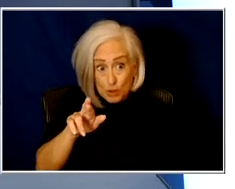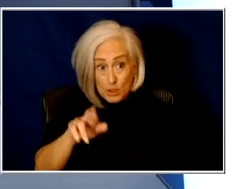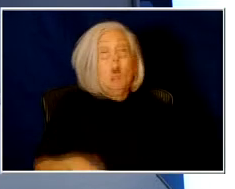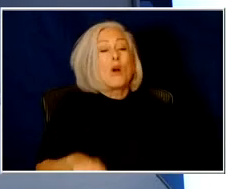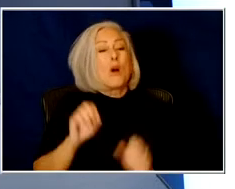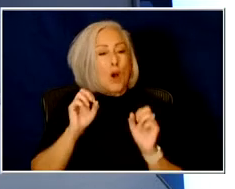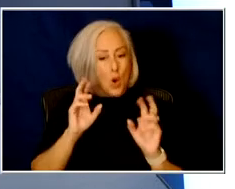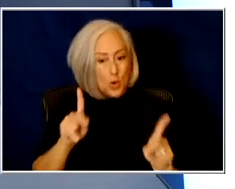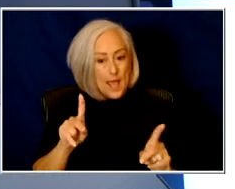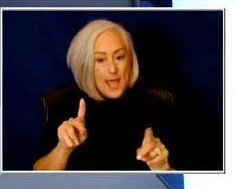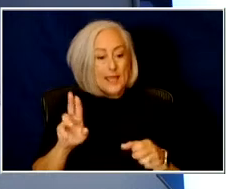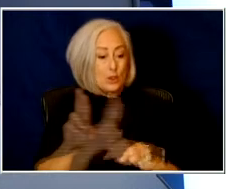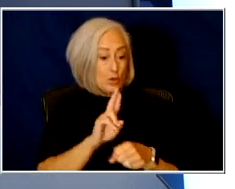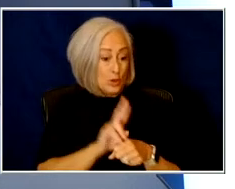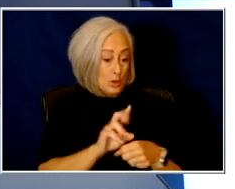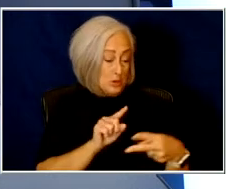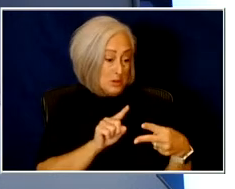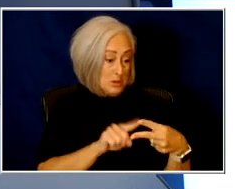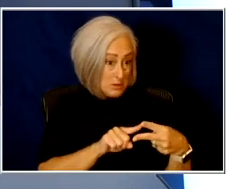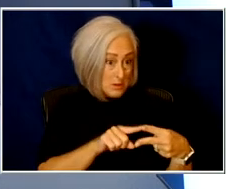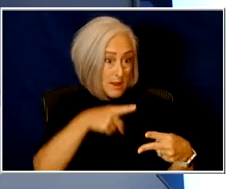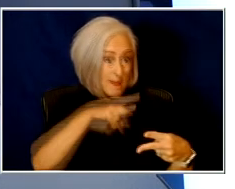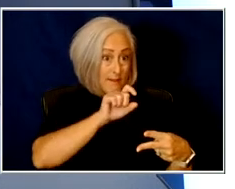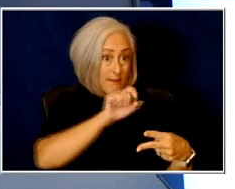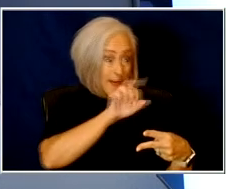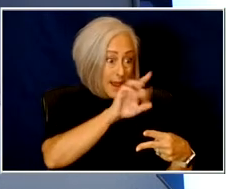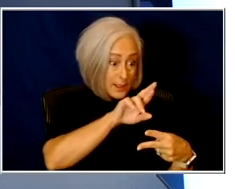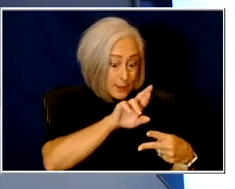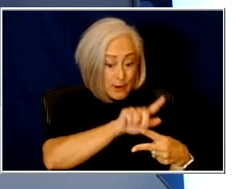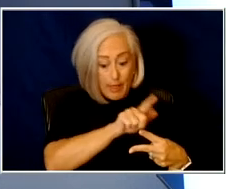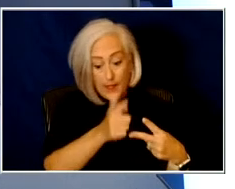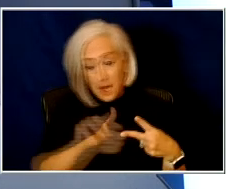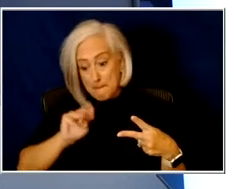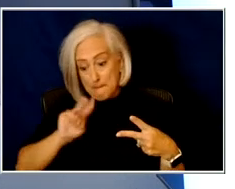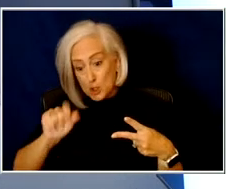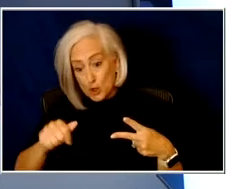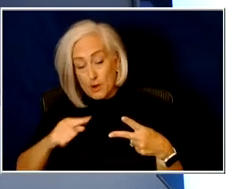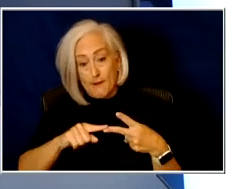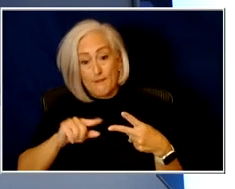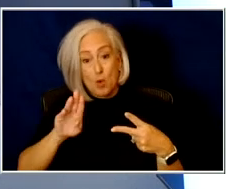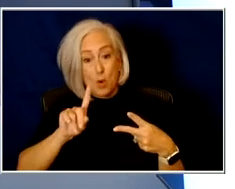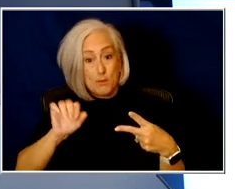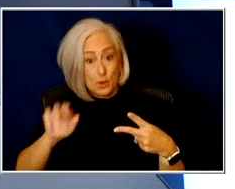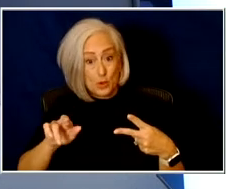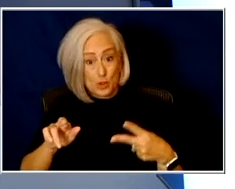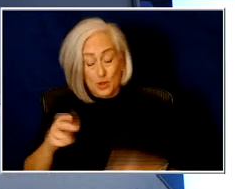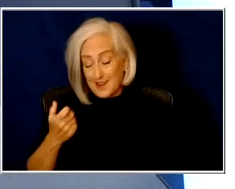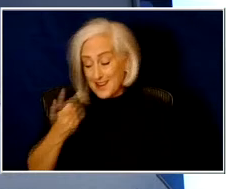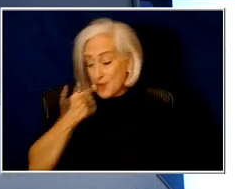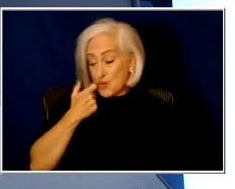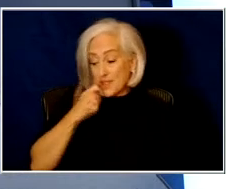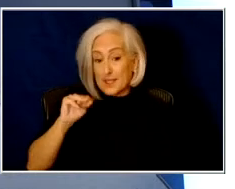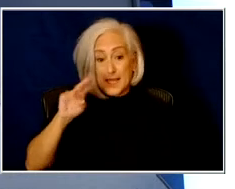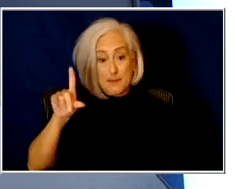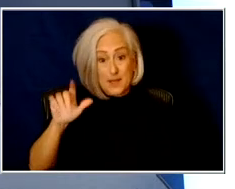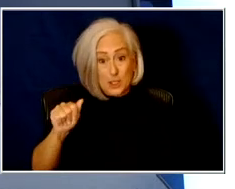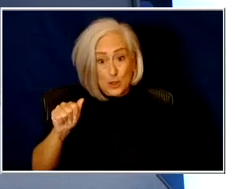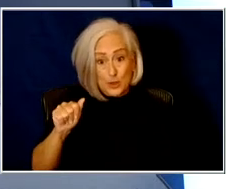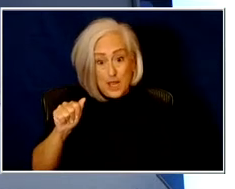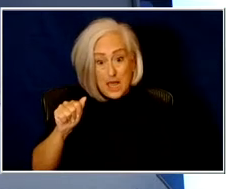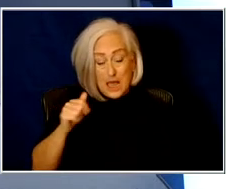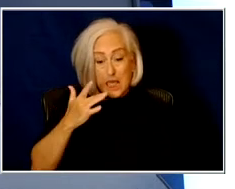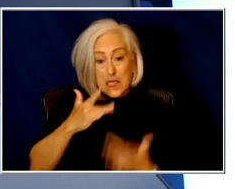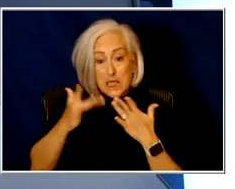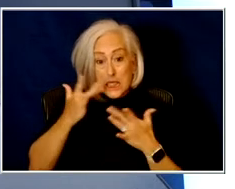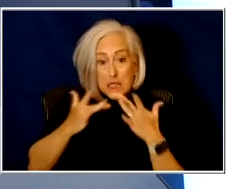manufacturers sure so we know recently there is or was a shortage of the moderna booster manufacturing but with that shortage resolved